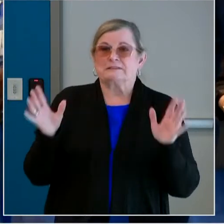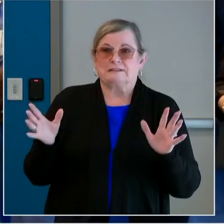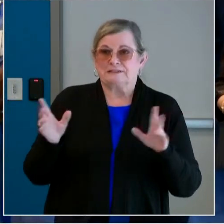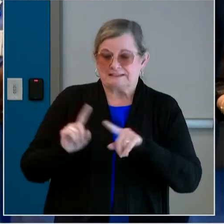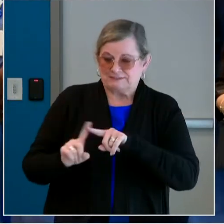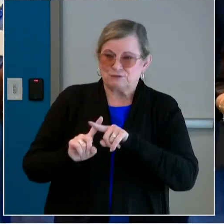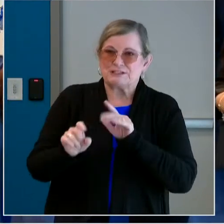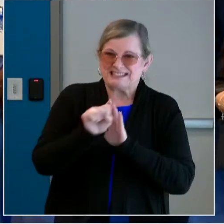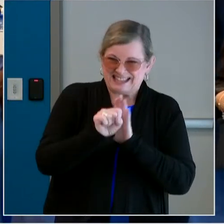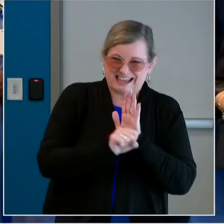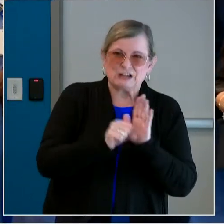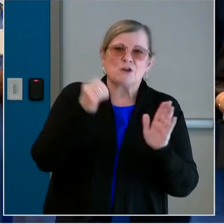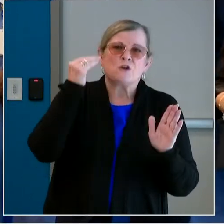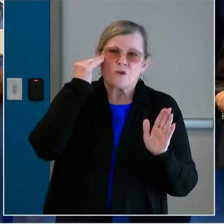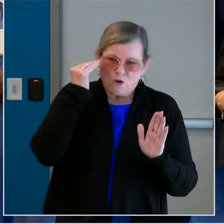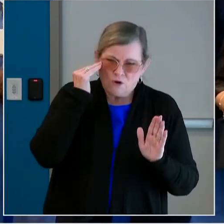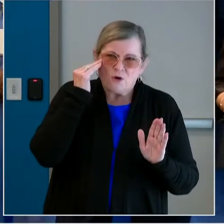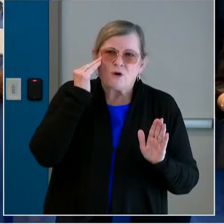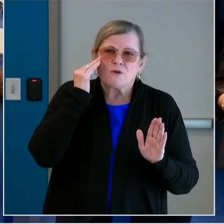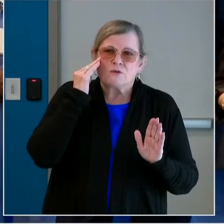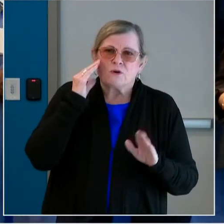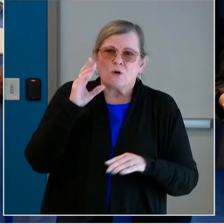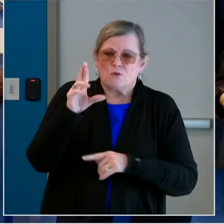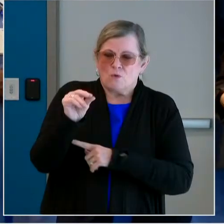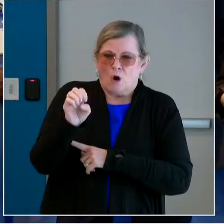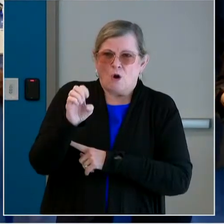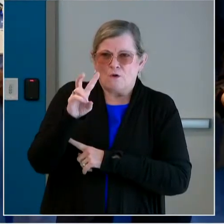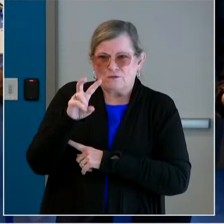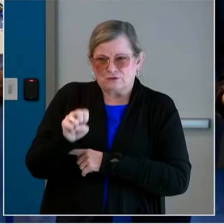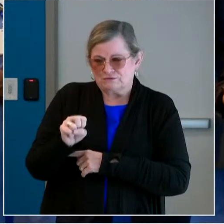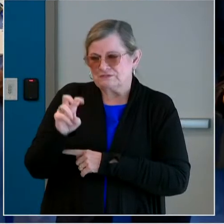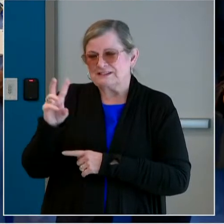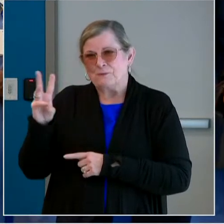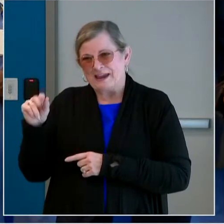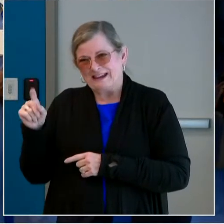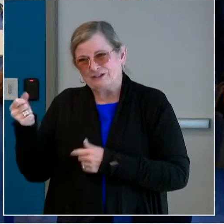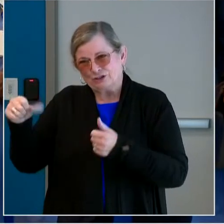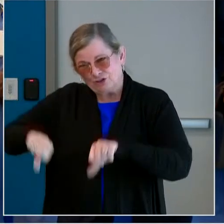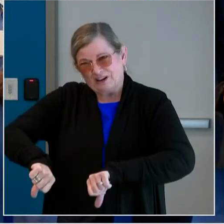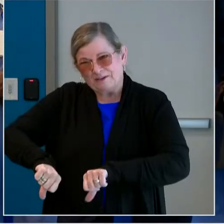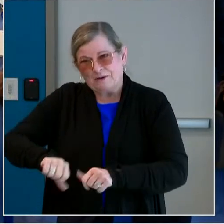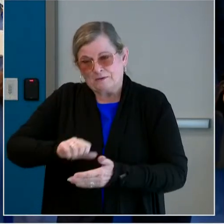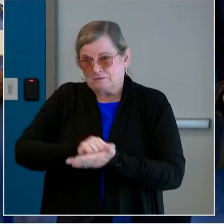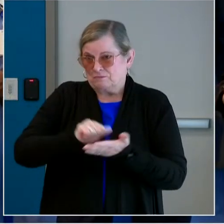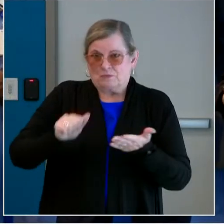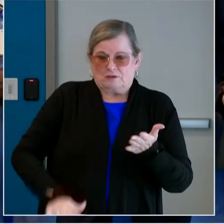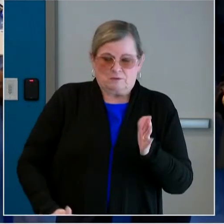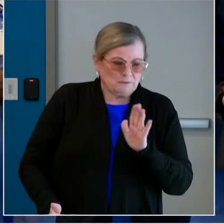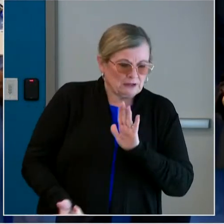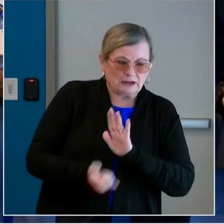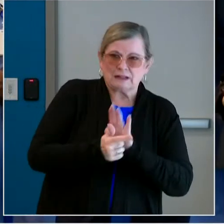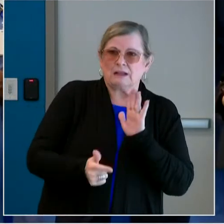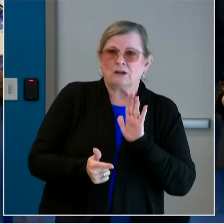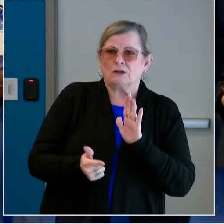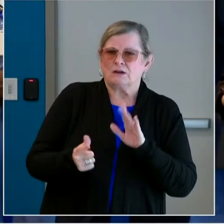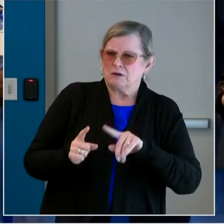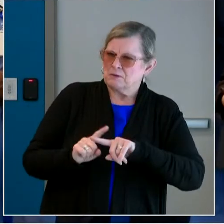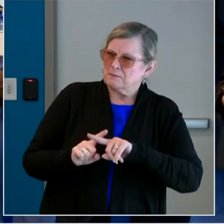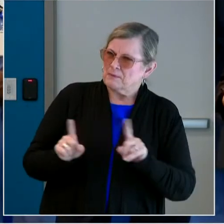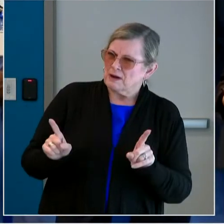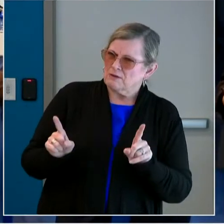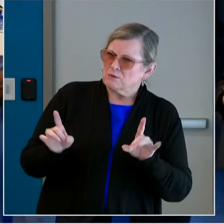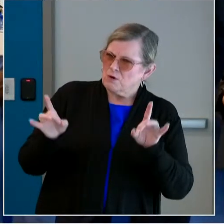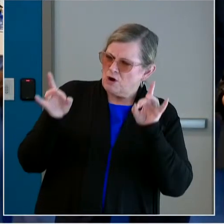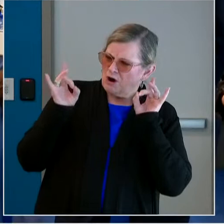once Roe is overturned, they're going to criminalize abortion. The district is in a slightly different situation, but it still runs the risk that Congress would do it for us. Yes. Has